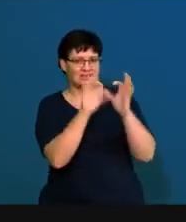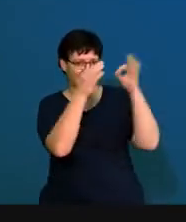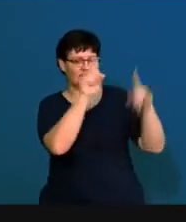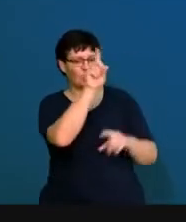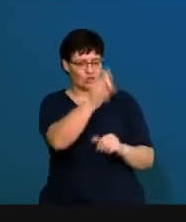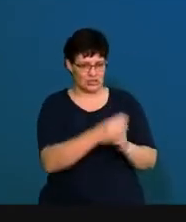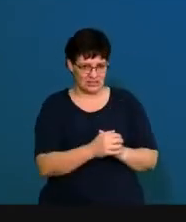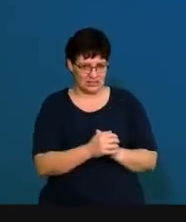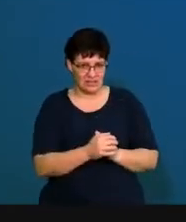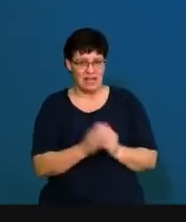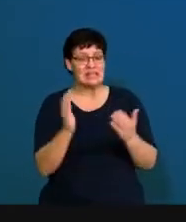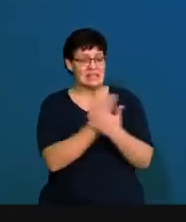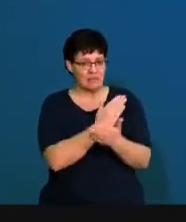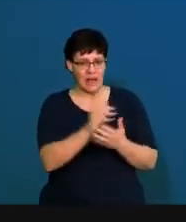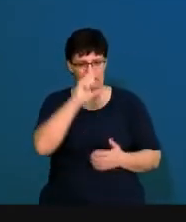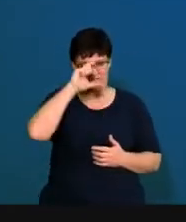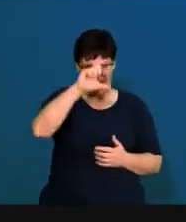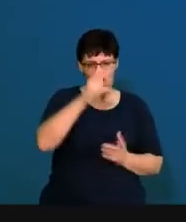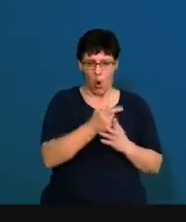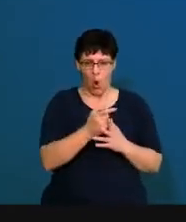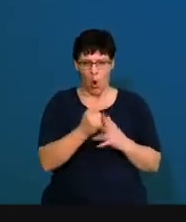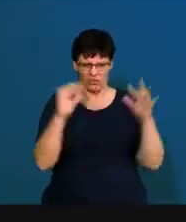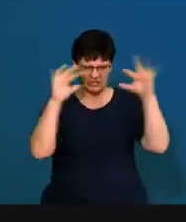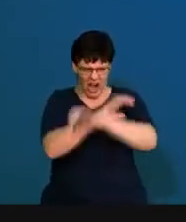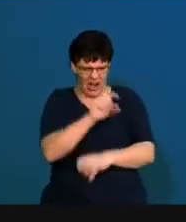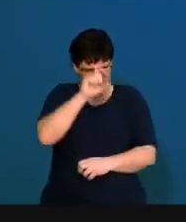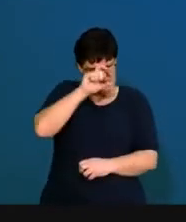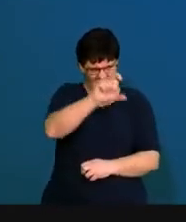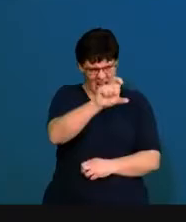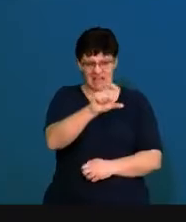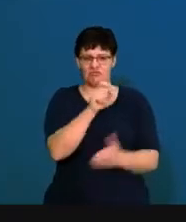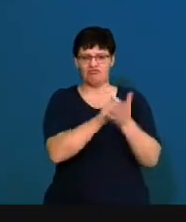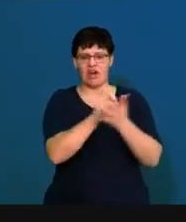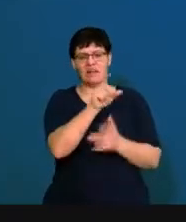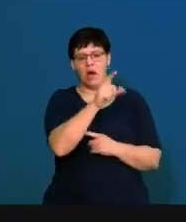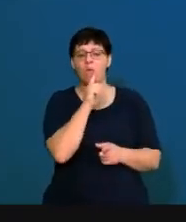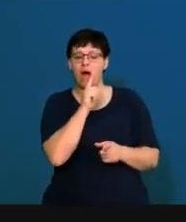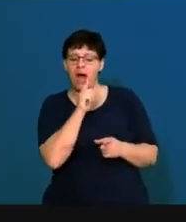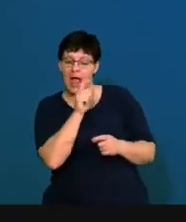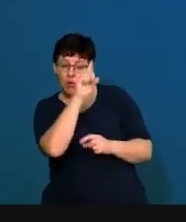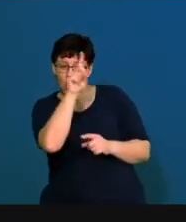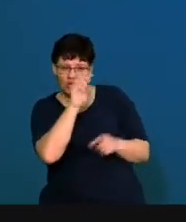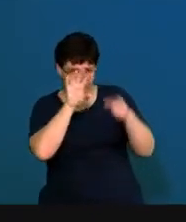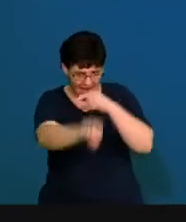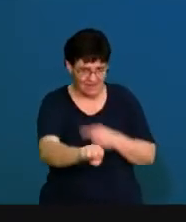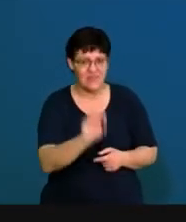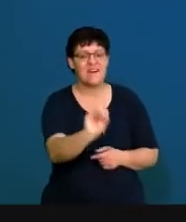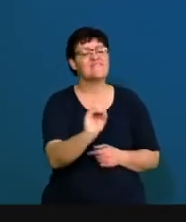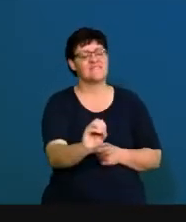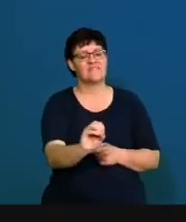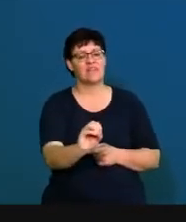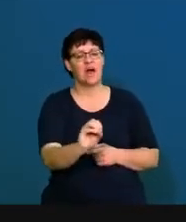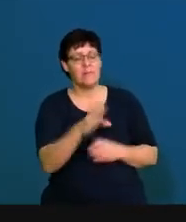will be written in uppercase or bold, okay? Because there's always a catch in the question. So emphasis is